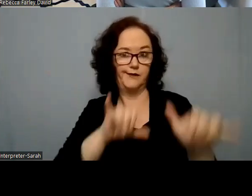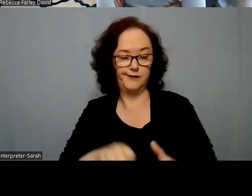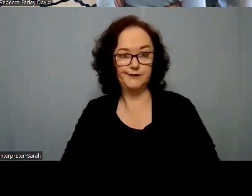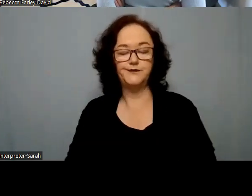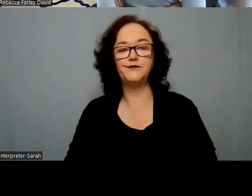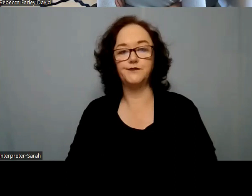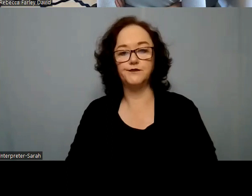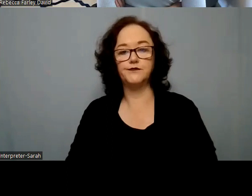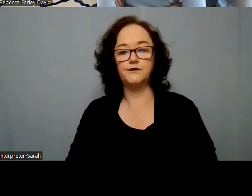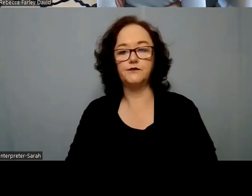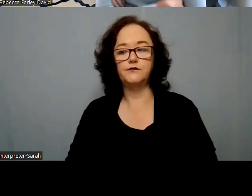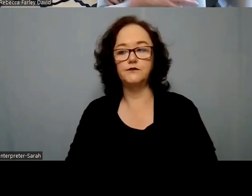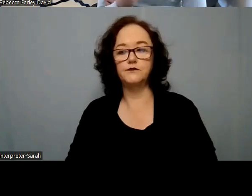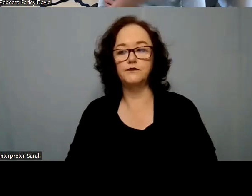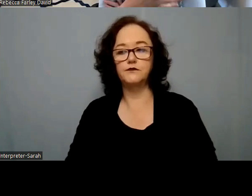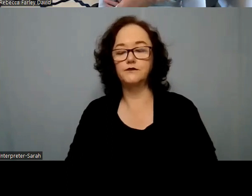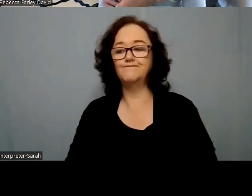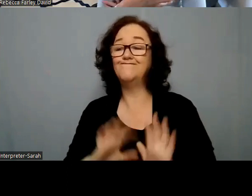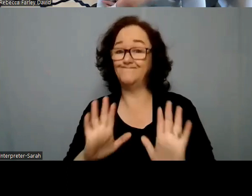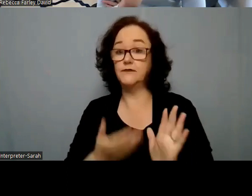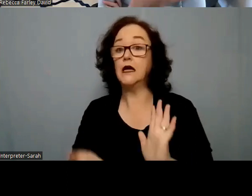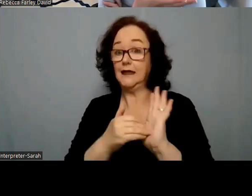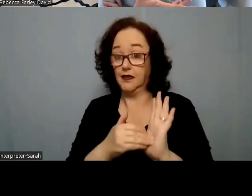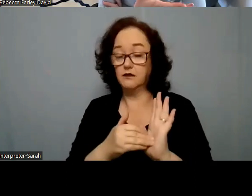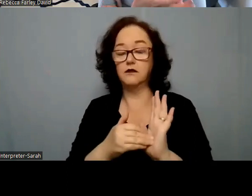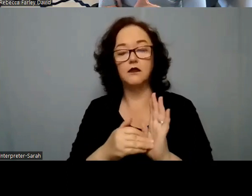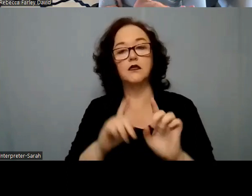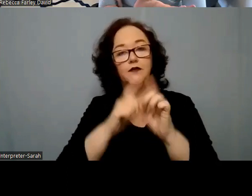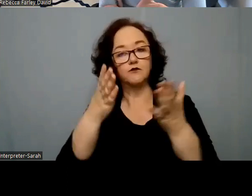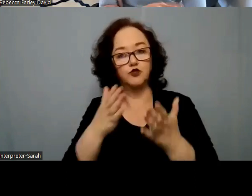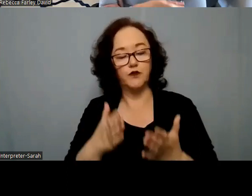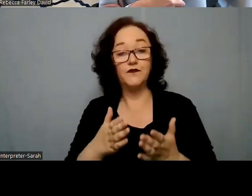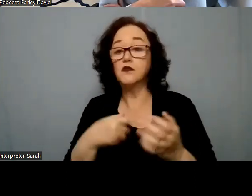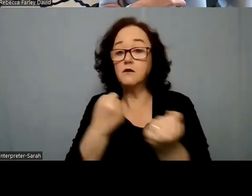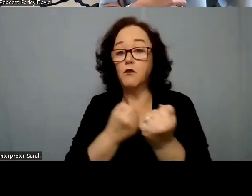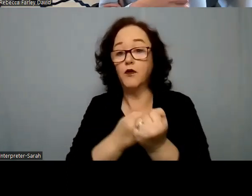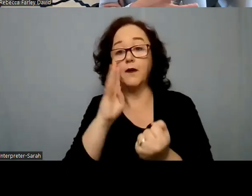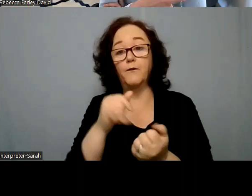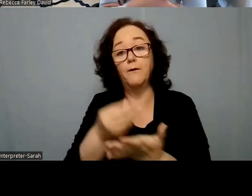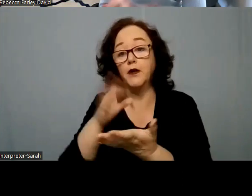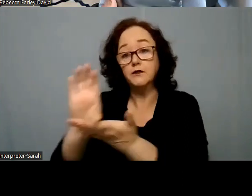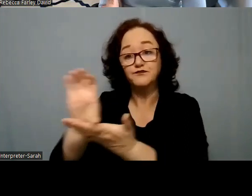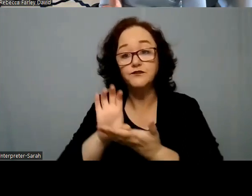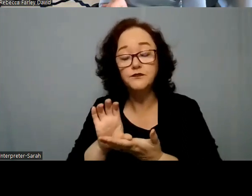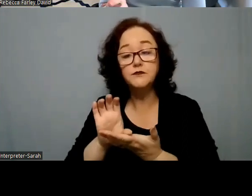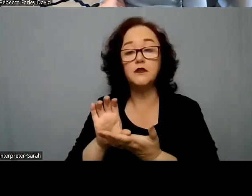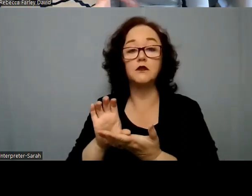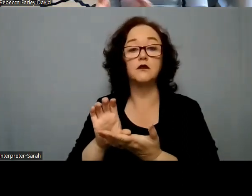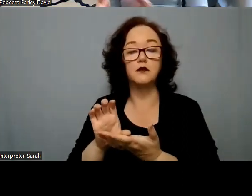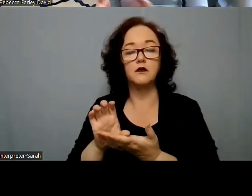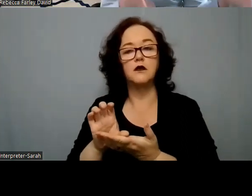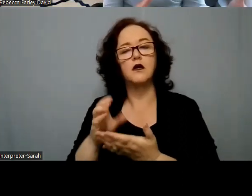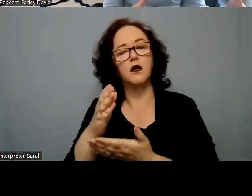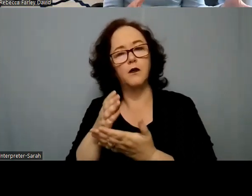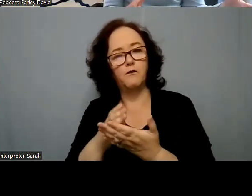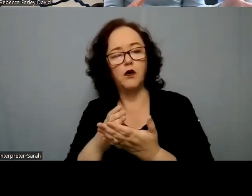And again, these activities are supported by the special financing that CCBHCs get, either in part from the grant, but